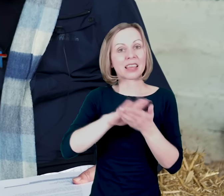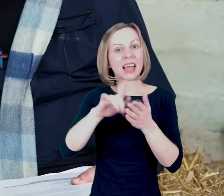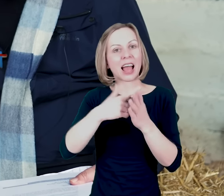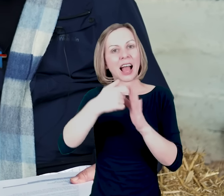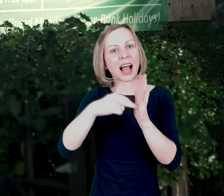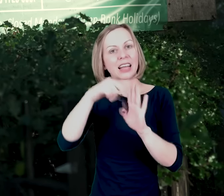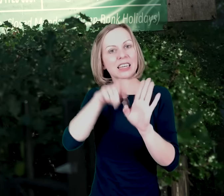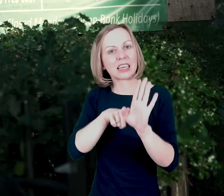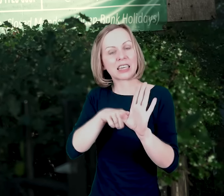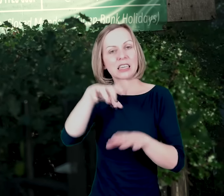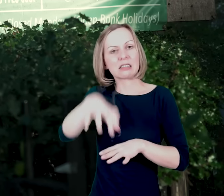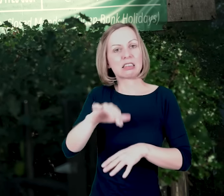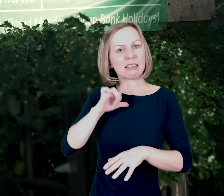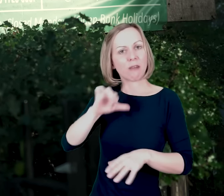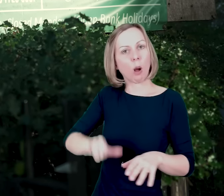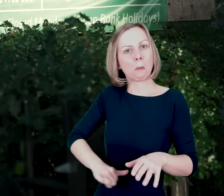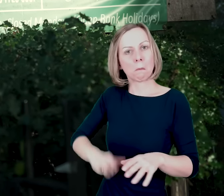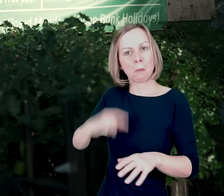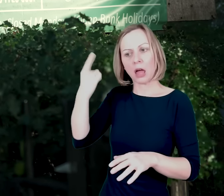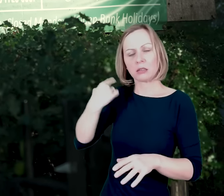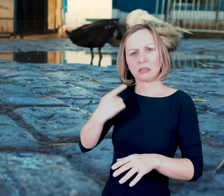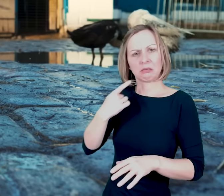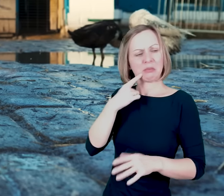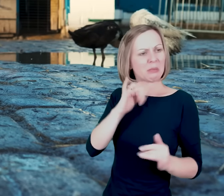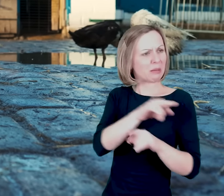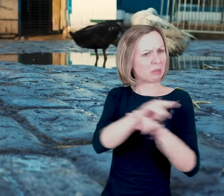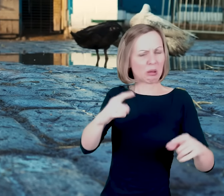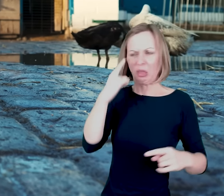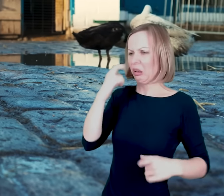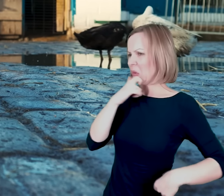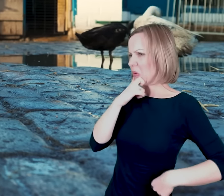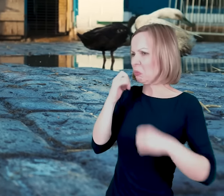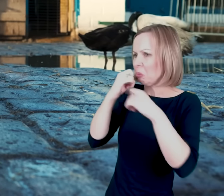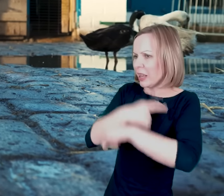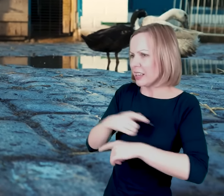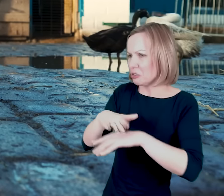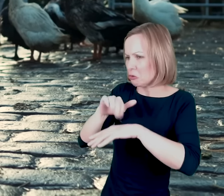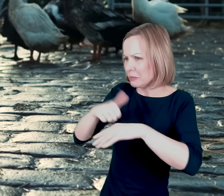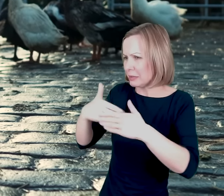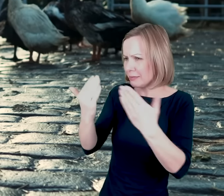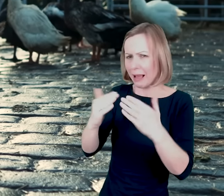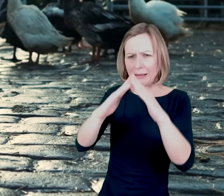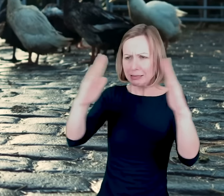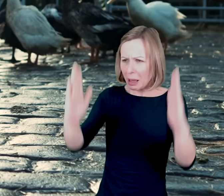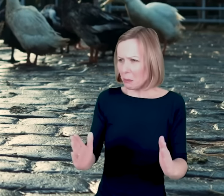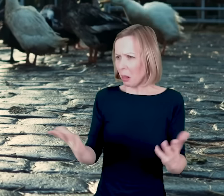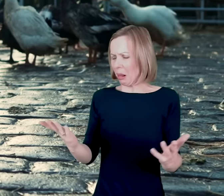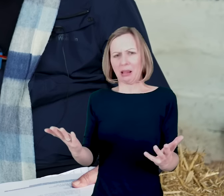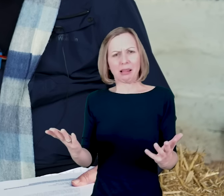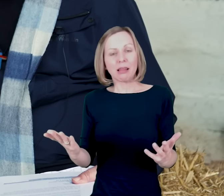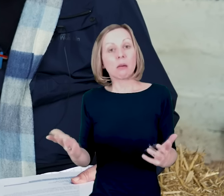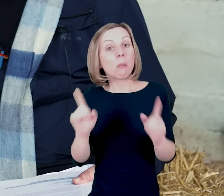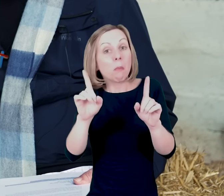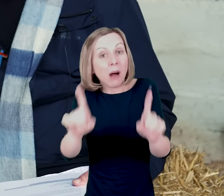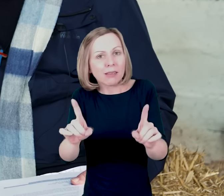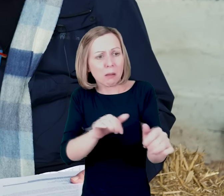I'm here in Hackney City Farm in London, and you may think, what a strange place to be for Christmas Day. But